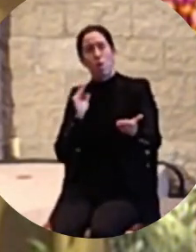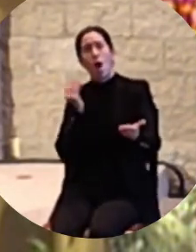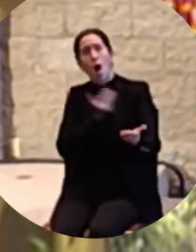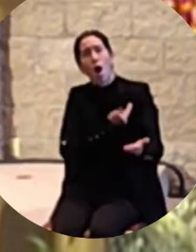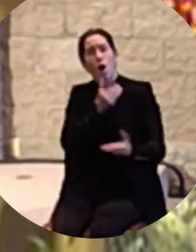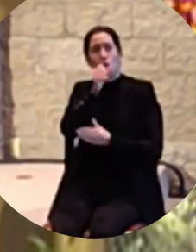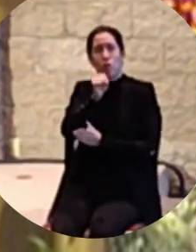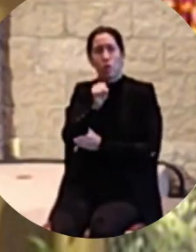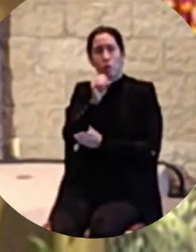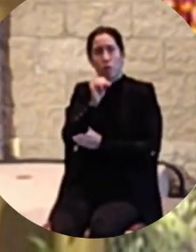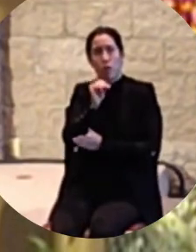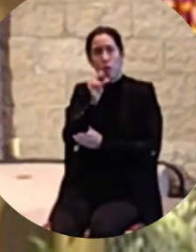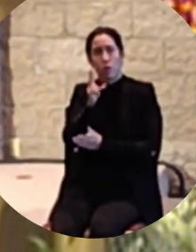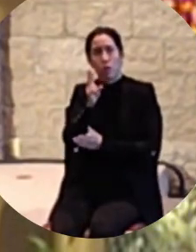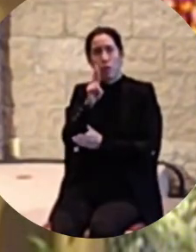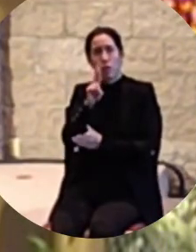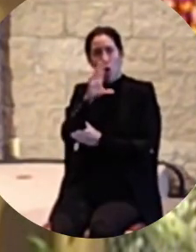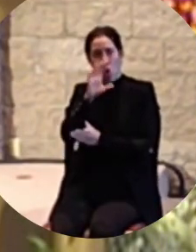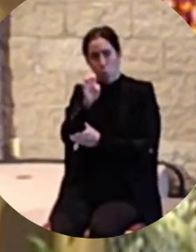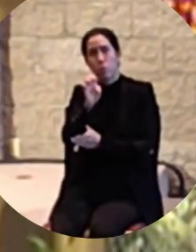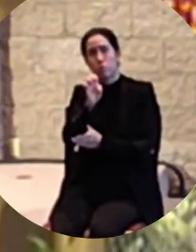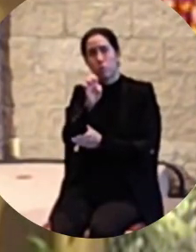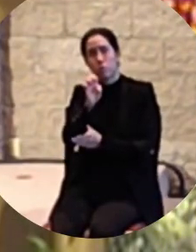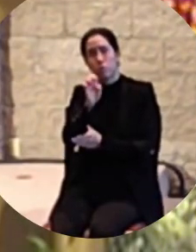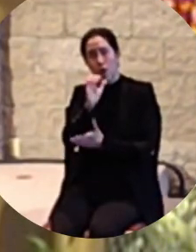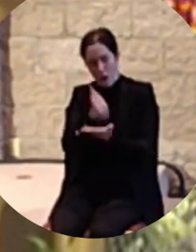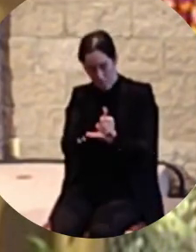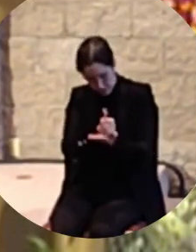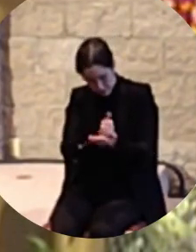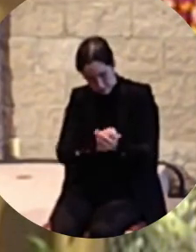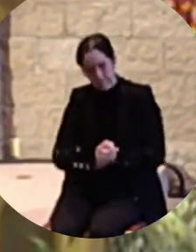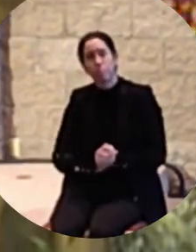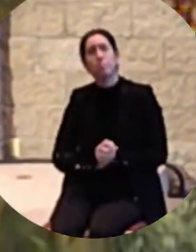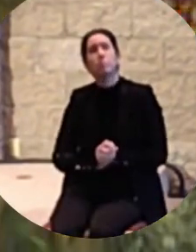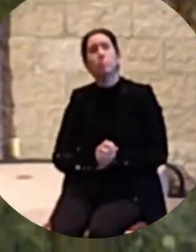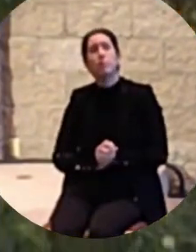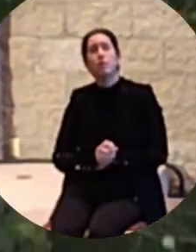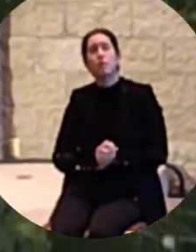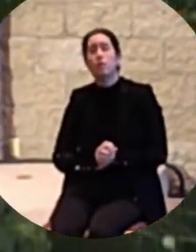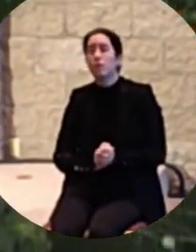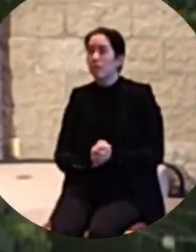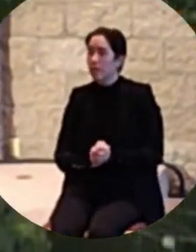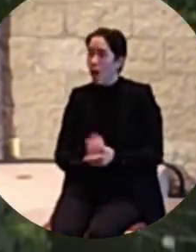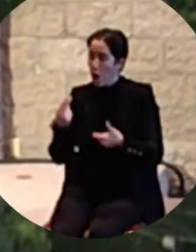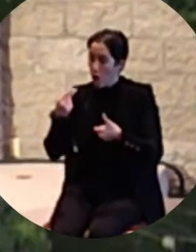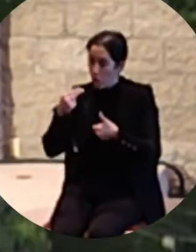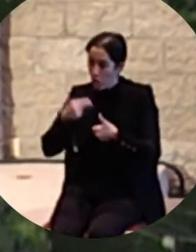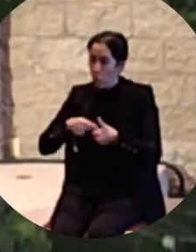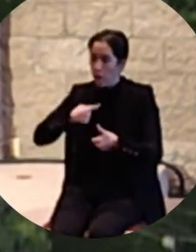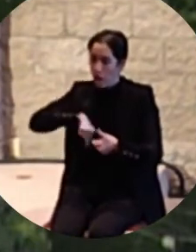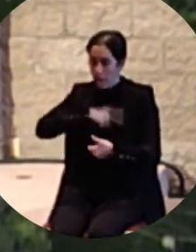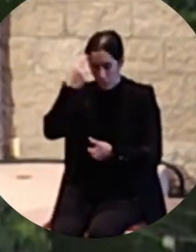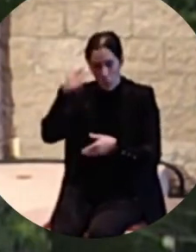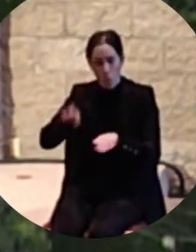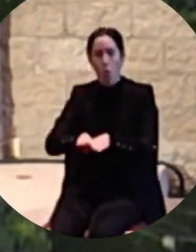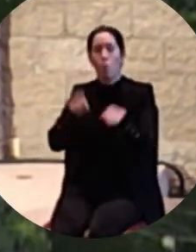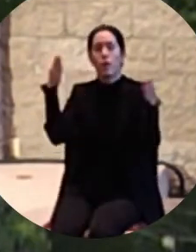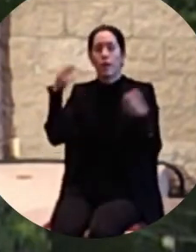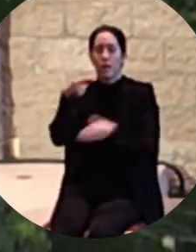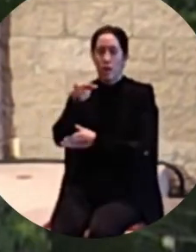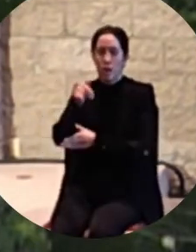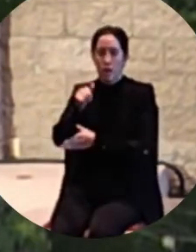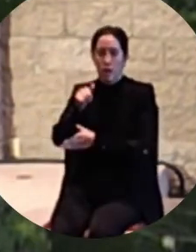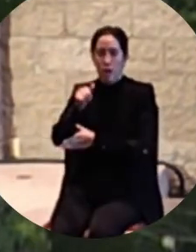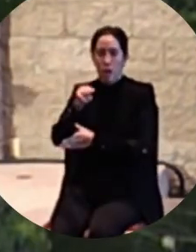so it is, and so we let it be. Amen. Now join us in our opening hymn this morning, God is My Source.